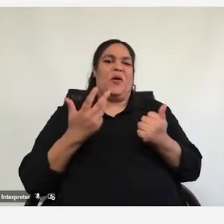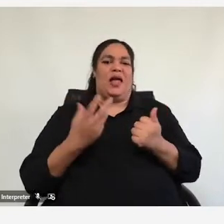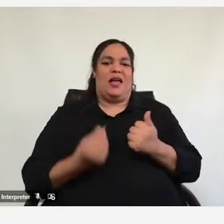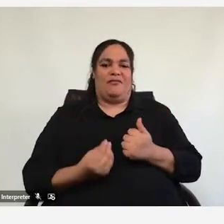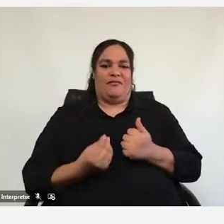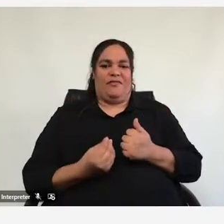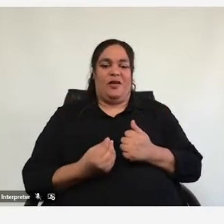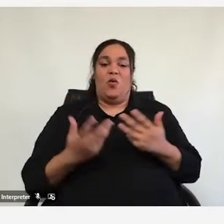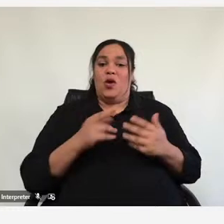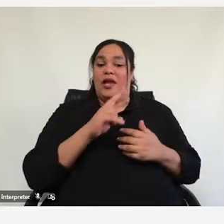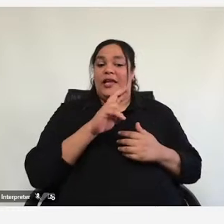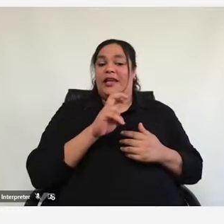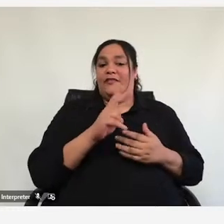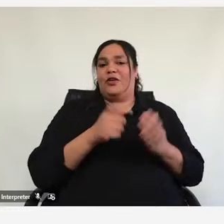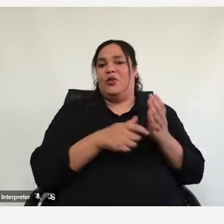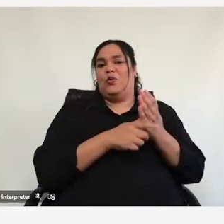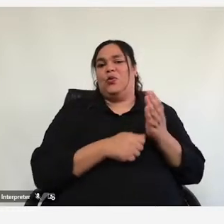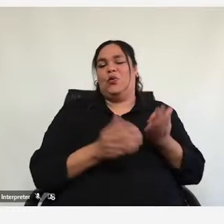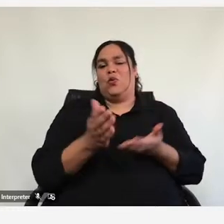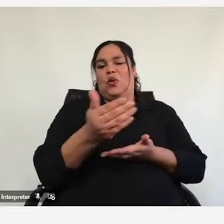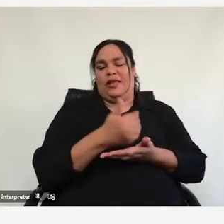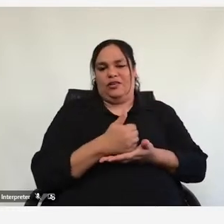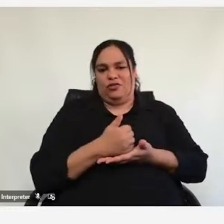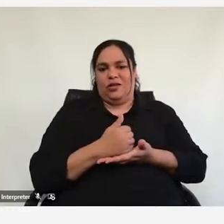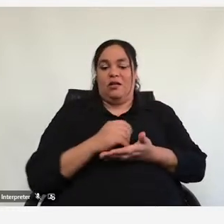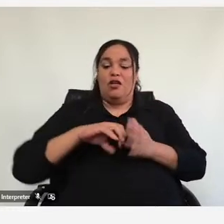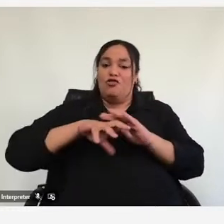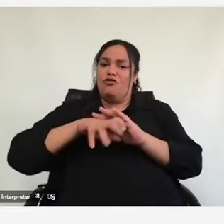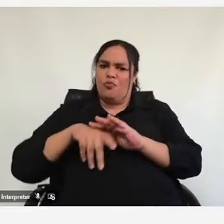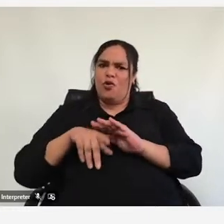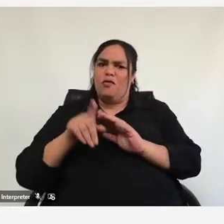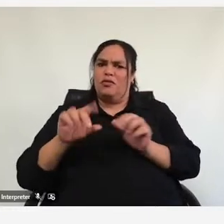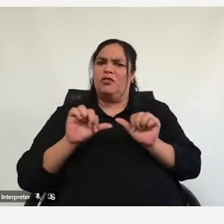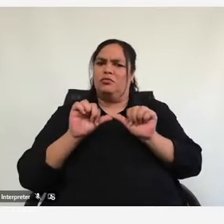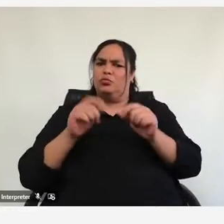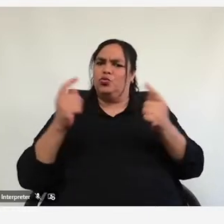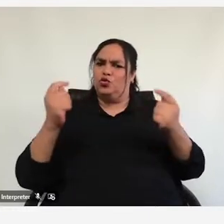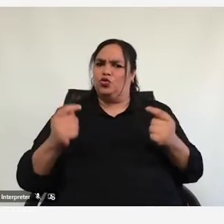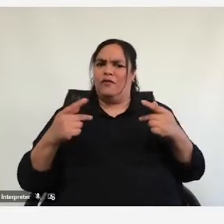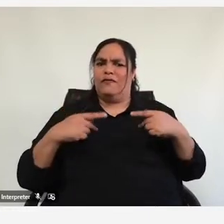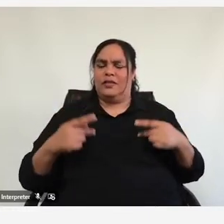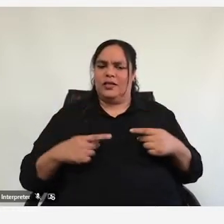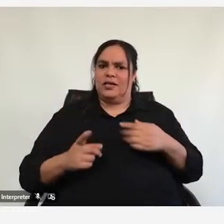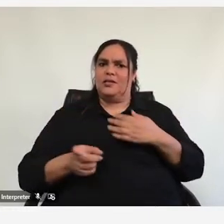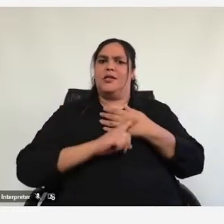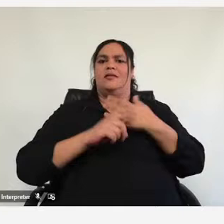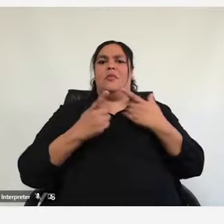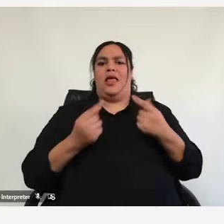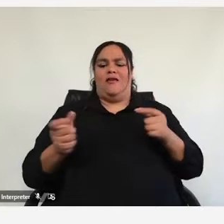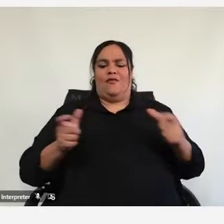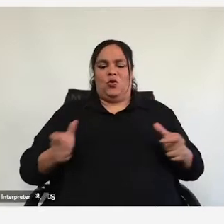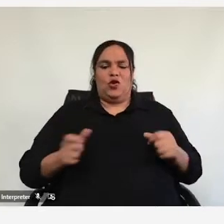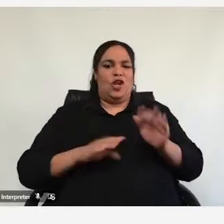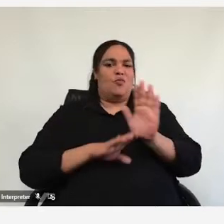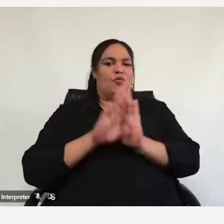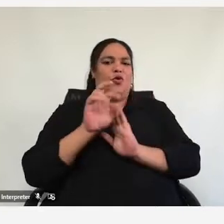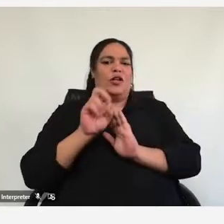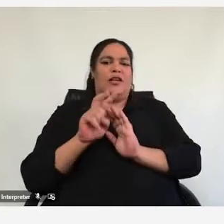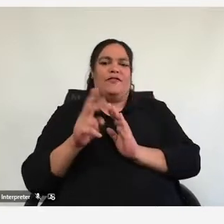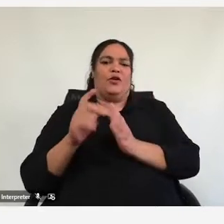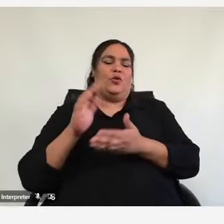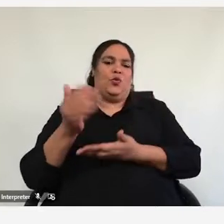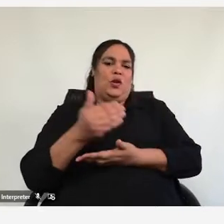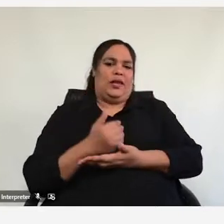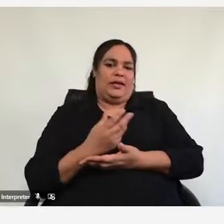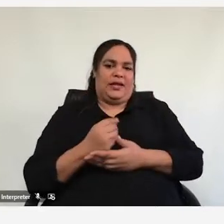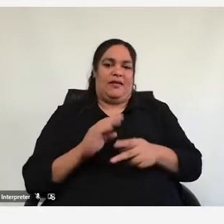the revenue collection. The province has maintained strong fiscal discipline and improved revenue collection.